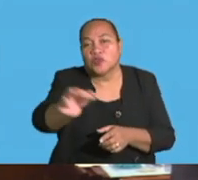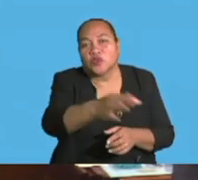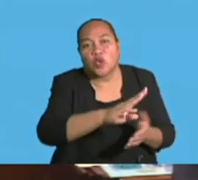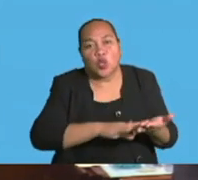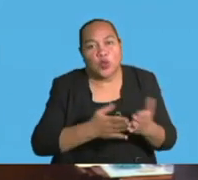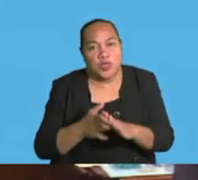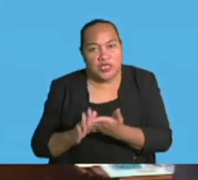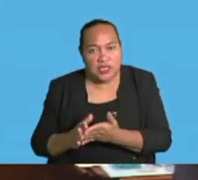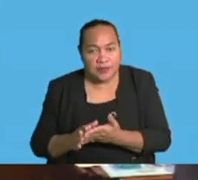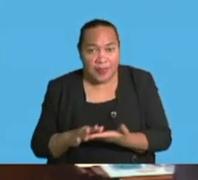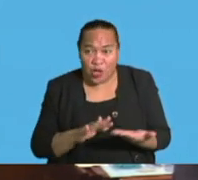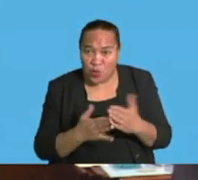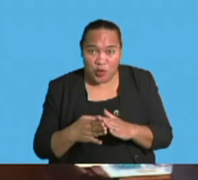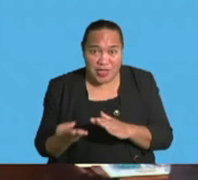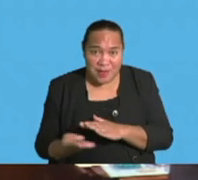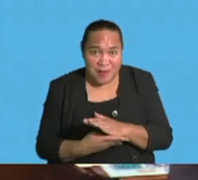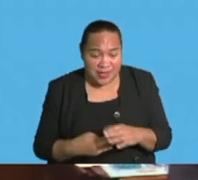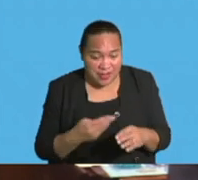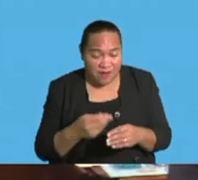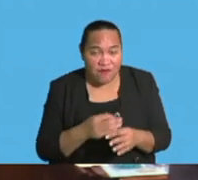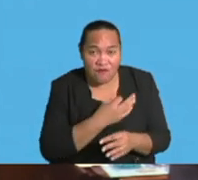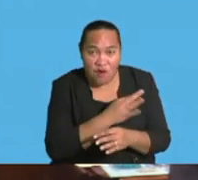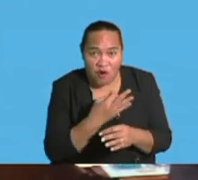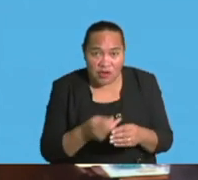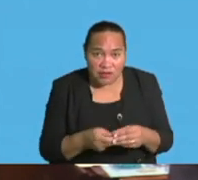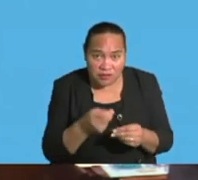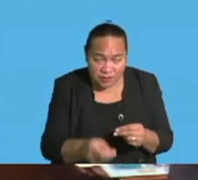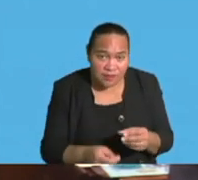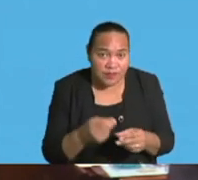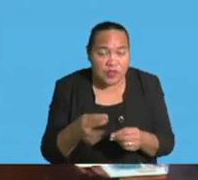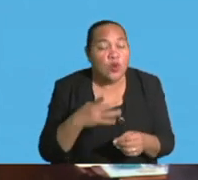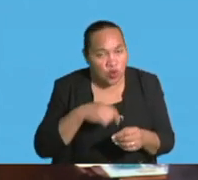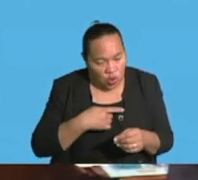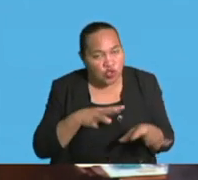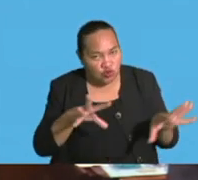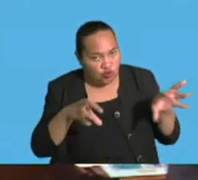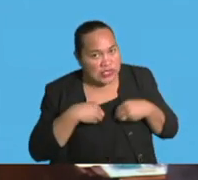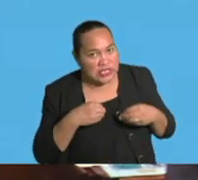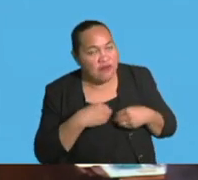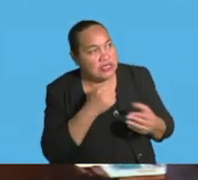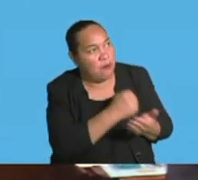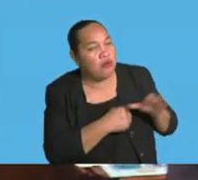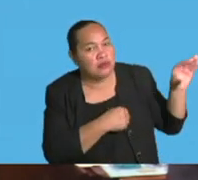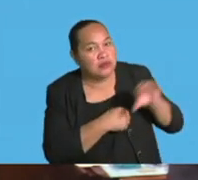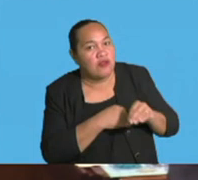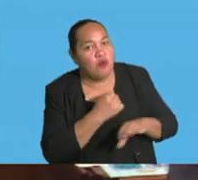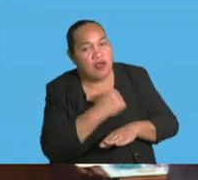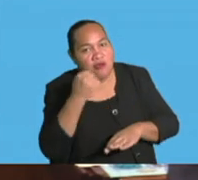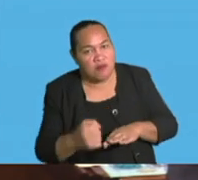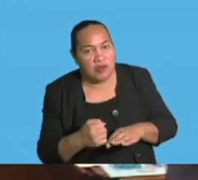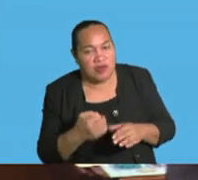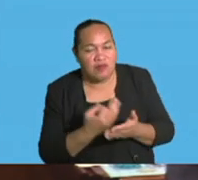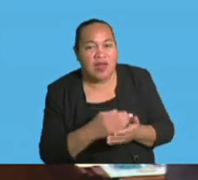Speaker, community-based forest plantations will continue to receive support from the government through the Fiji Pine Trust with an operating grant